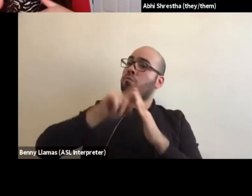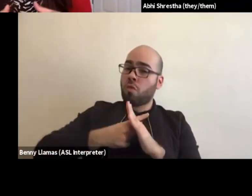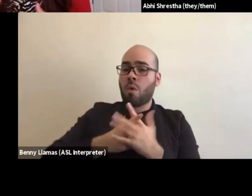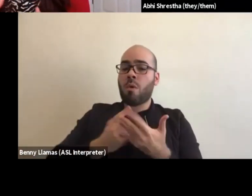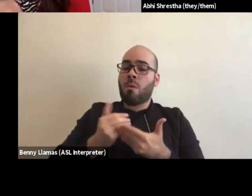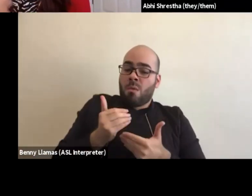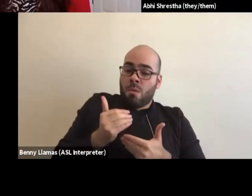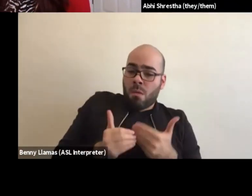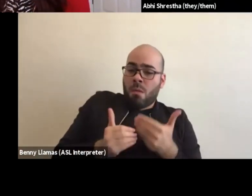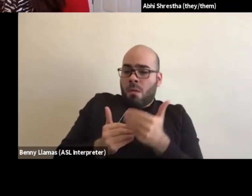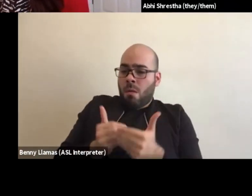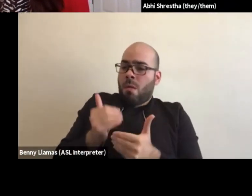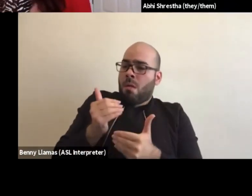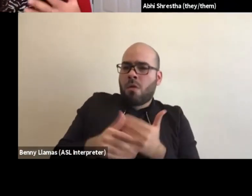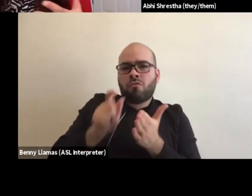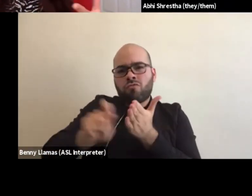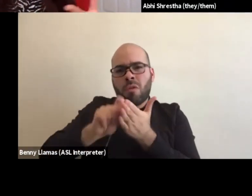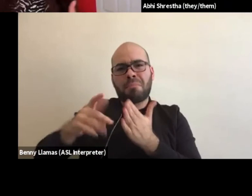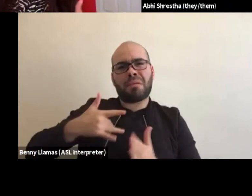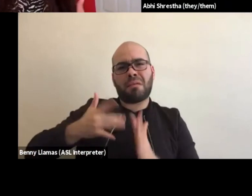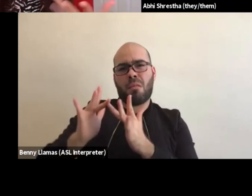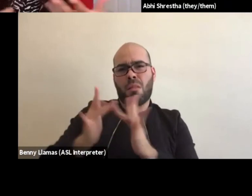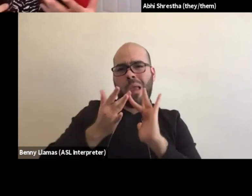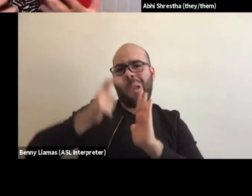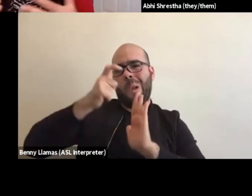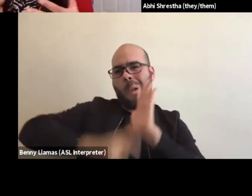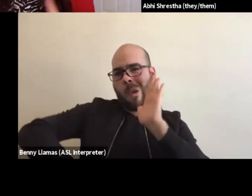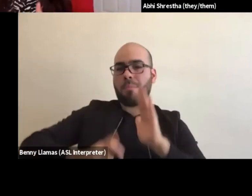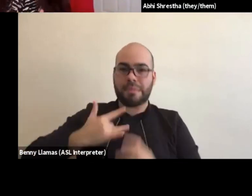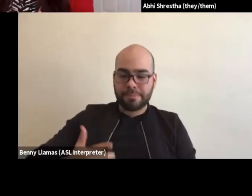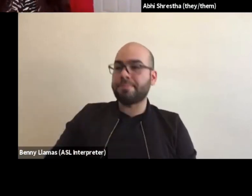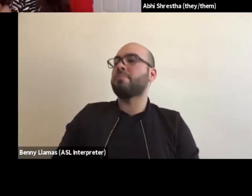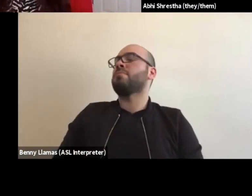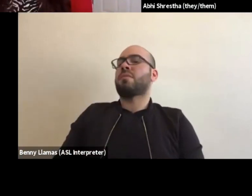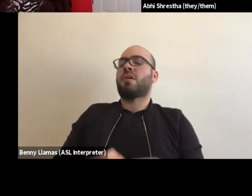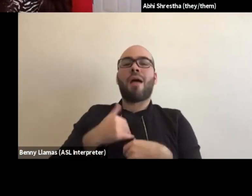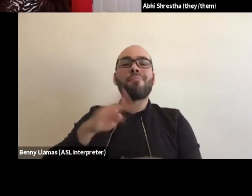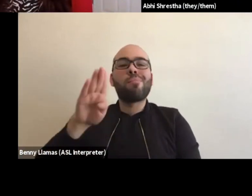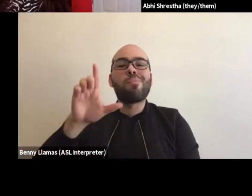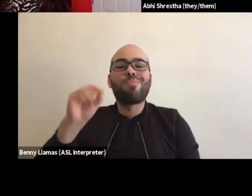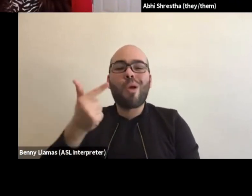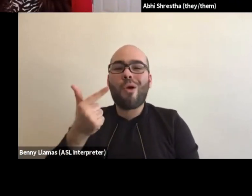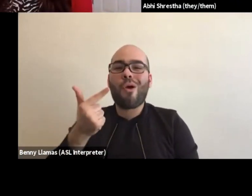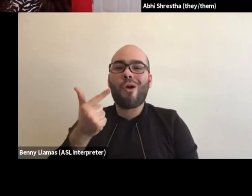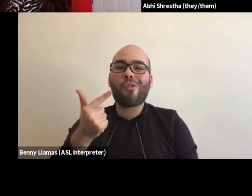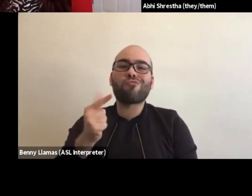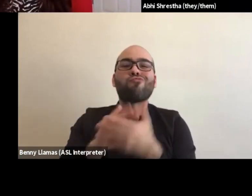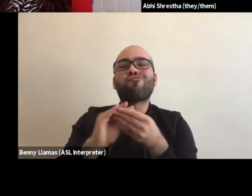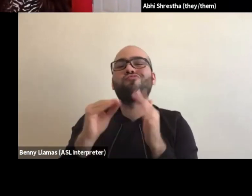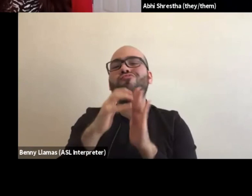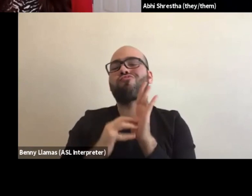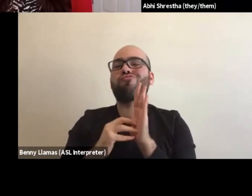recognized. I was writing a lot of articles online. I had kind of a following. I had this funny blog that I had like